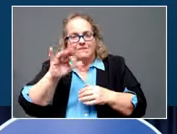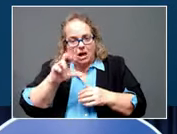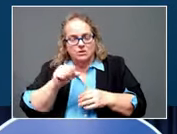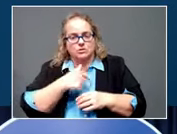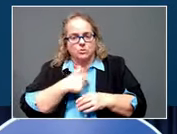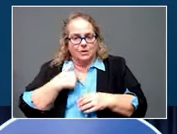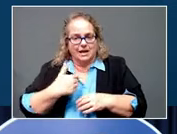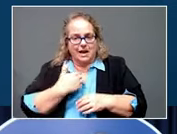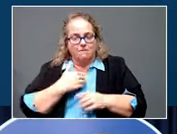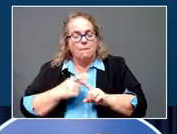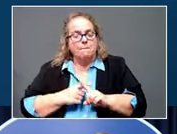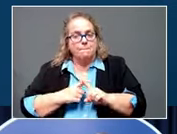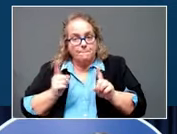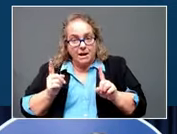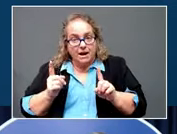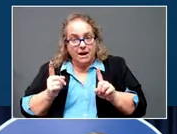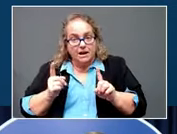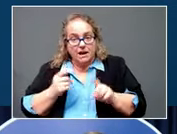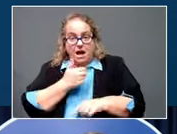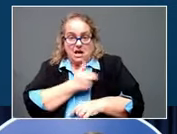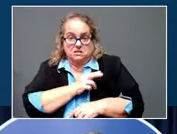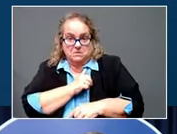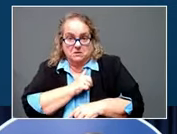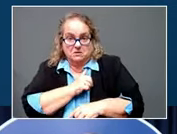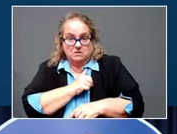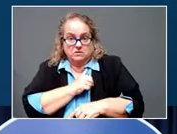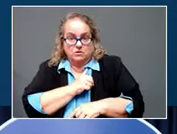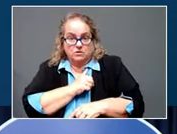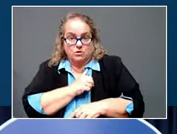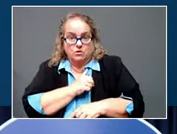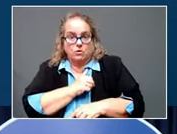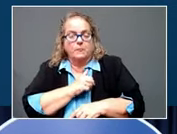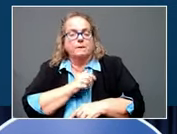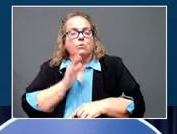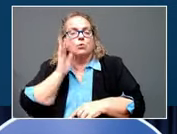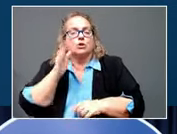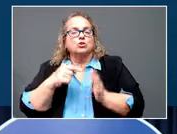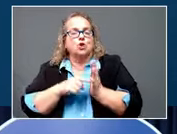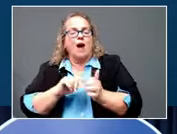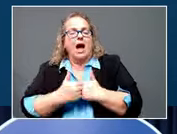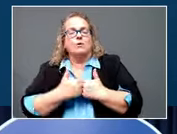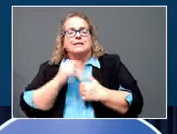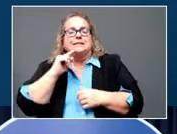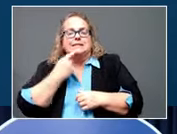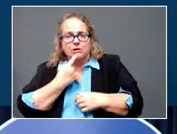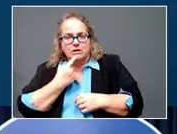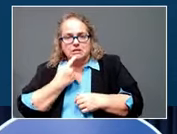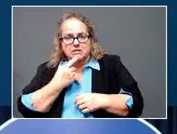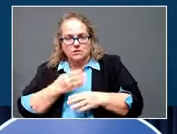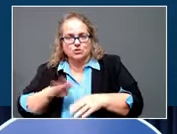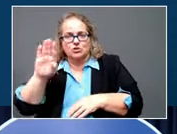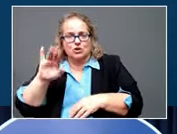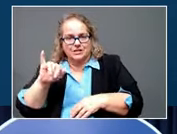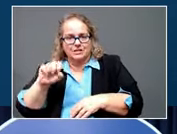But hospitalizations will likely be how serious of a surge we're actually in. So let's look at that.